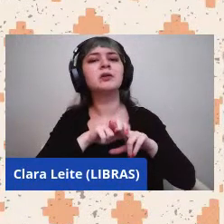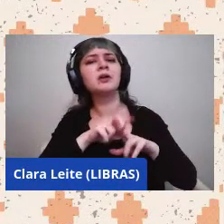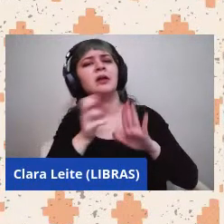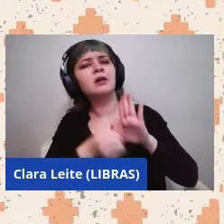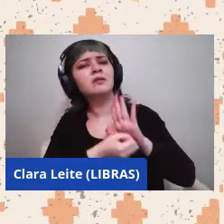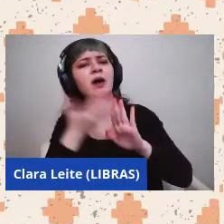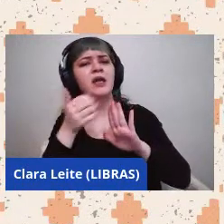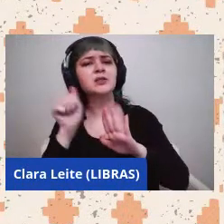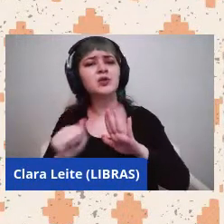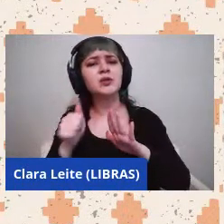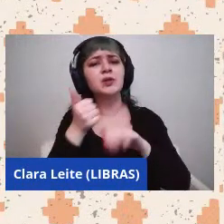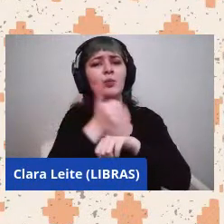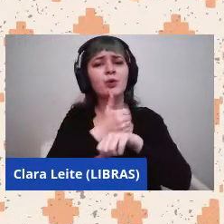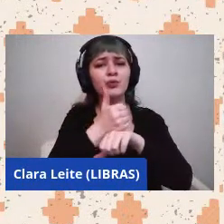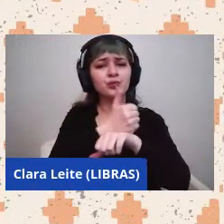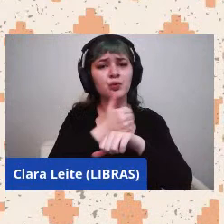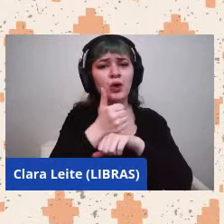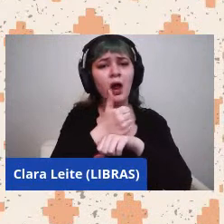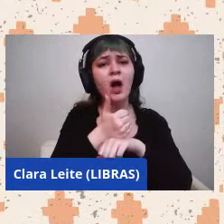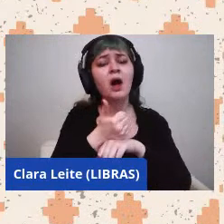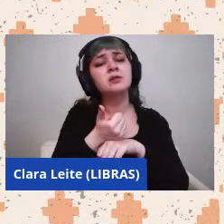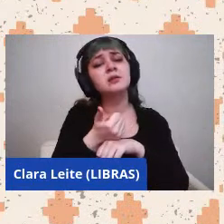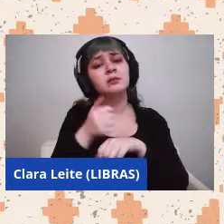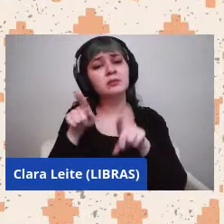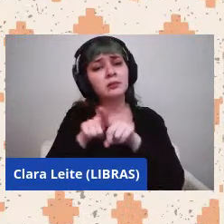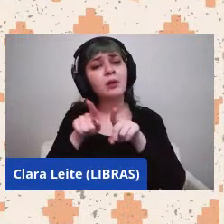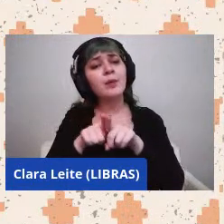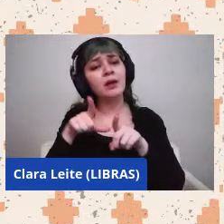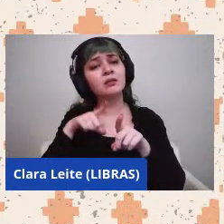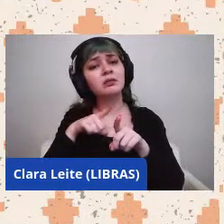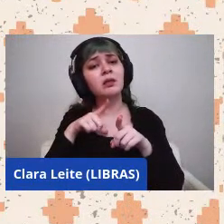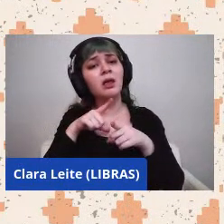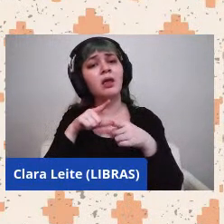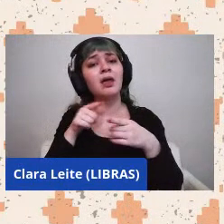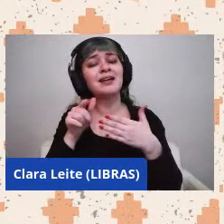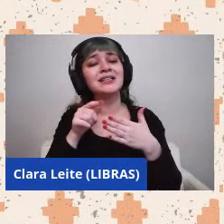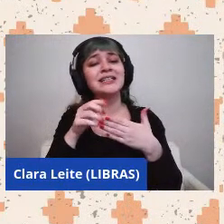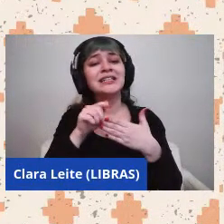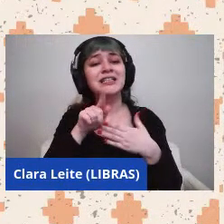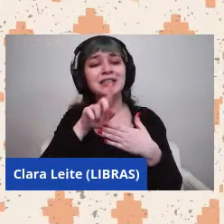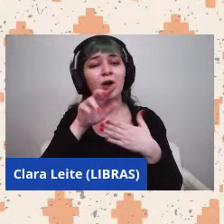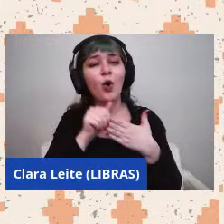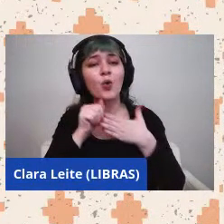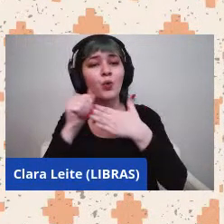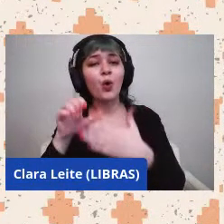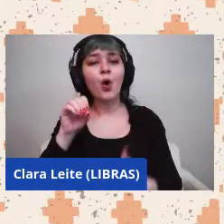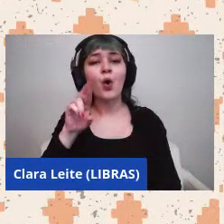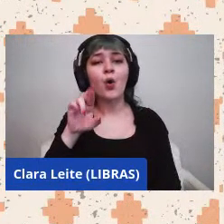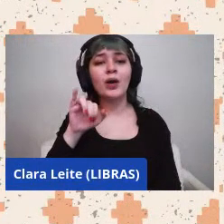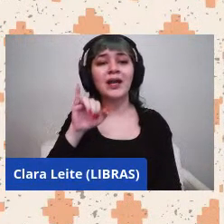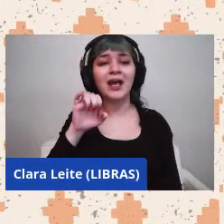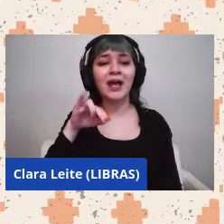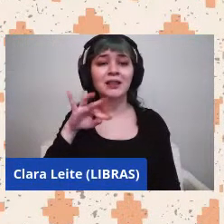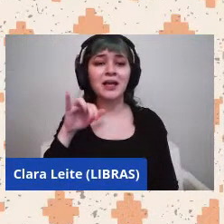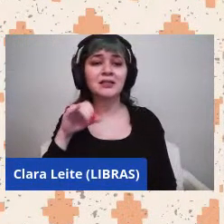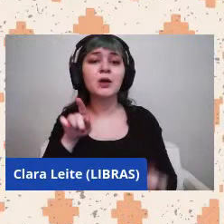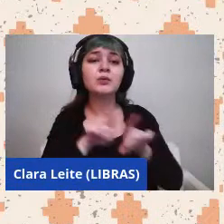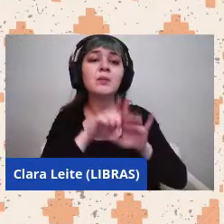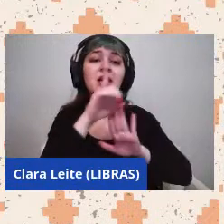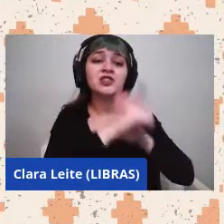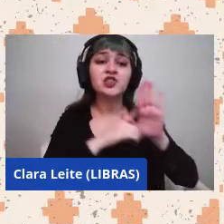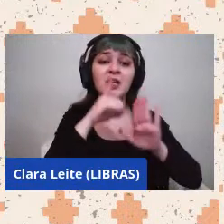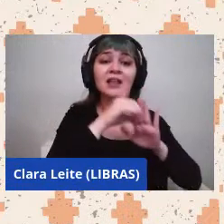professional associations now often also provide their own detailed guidance. So the BERA guidelines, a very